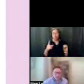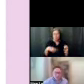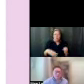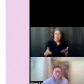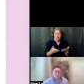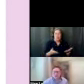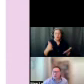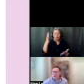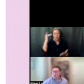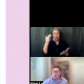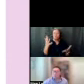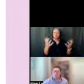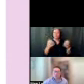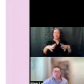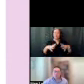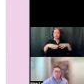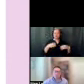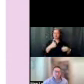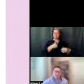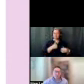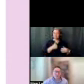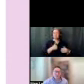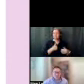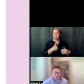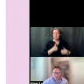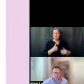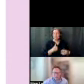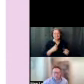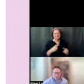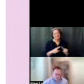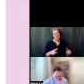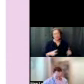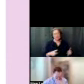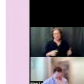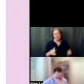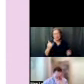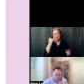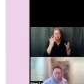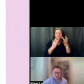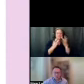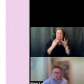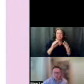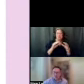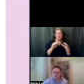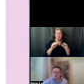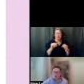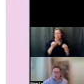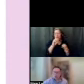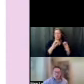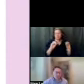accept ourselves, and instead, this lack of community and the culture around this can really